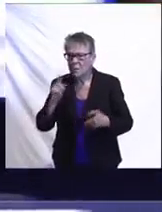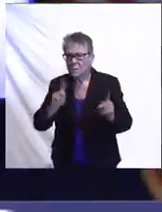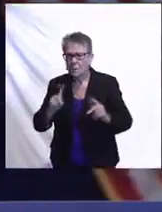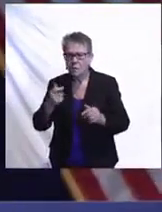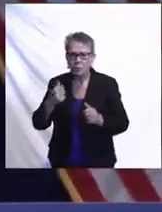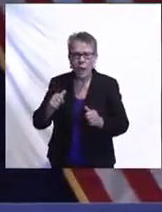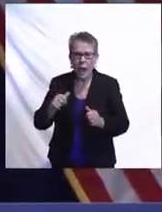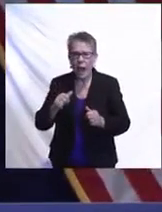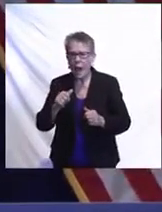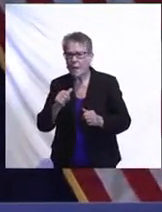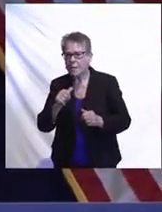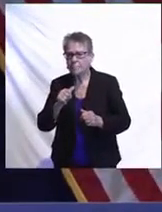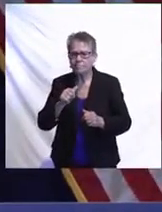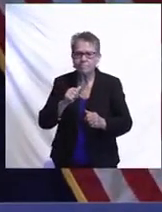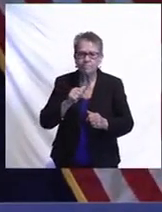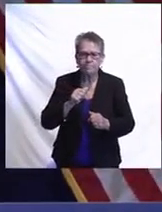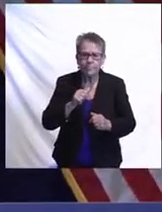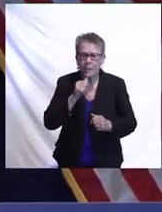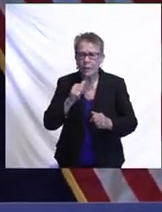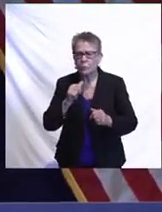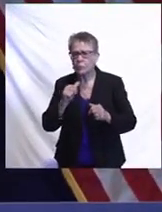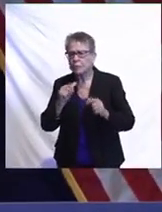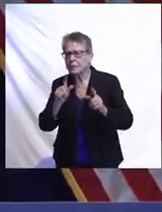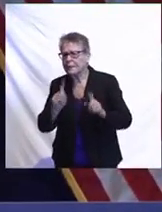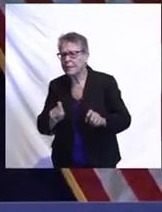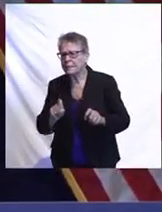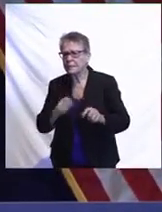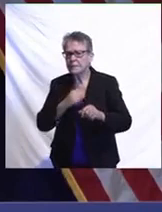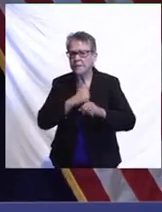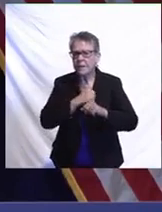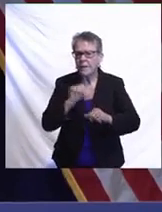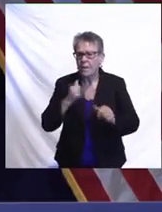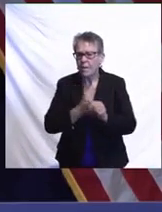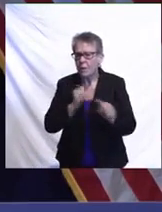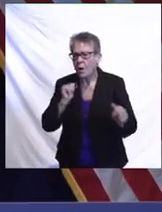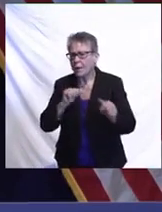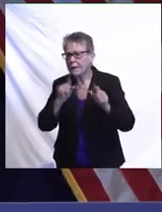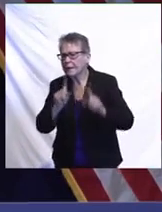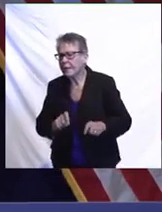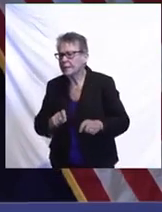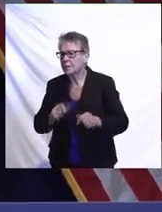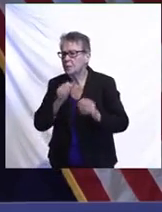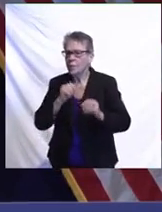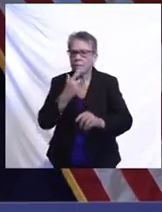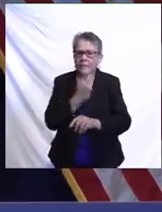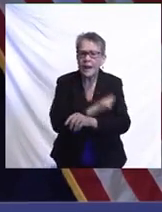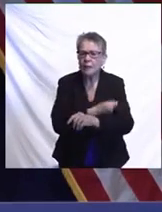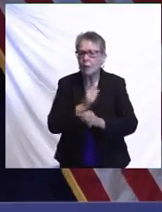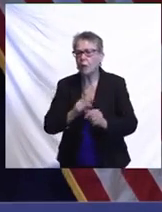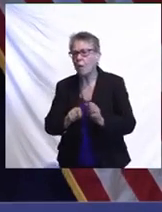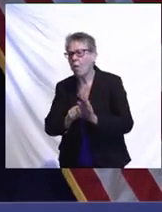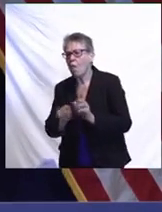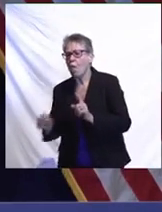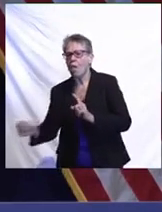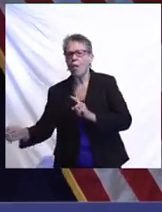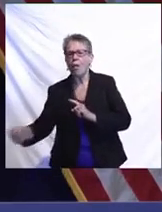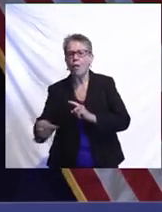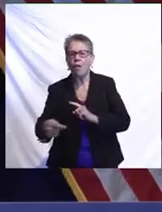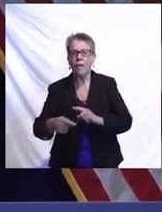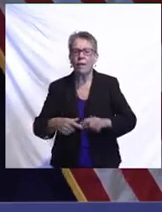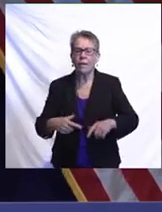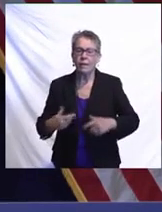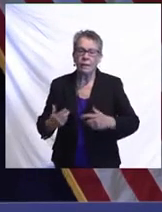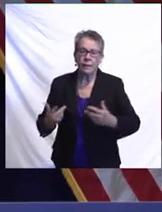governor answered it. I think the reasonableness behind proof of vaccination and/or get tested basically says it